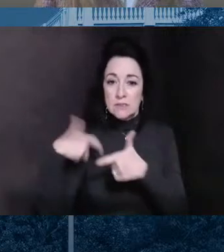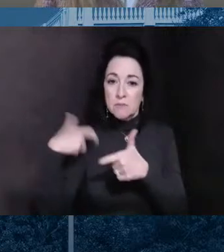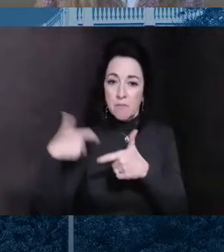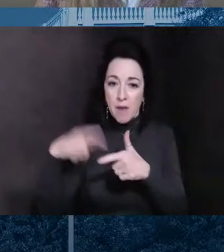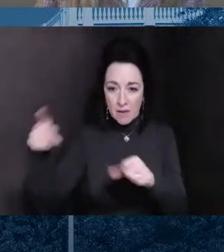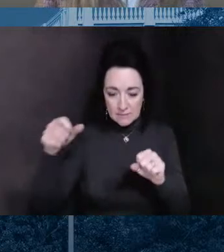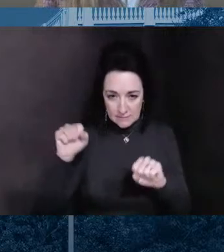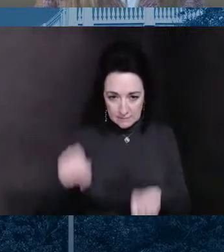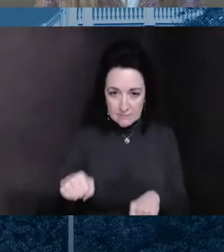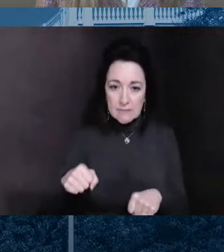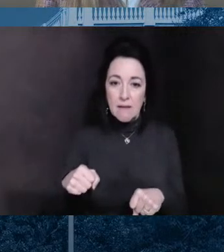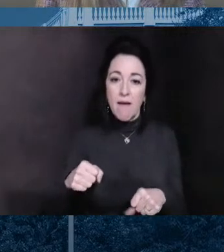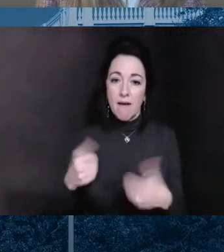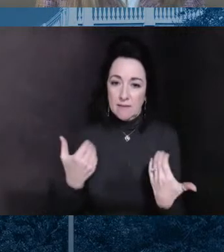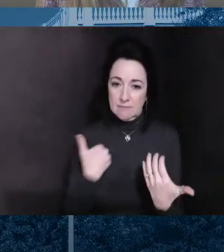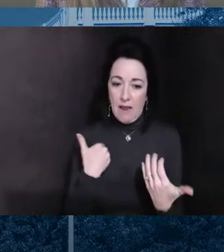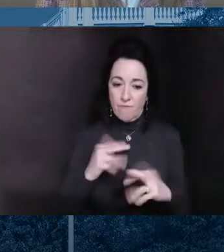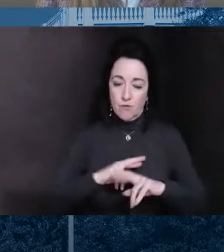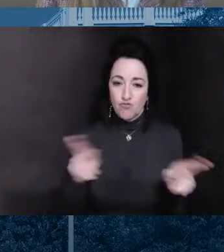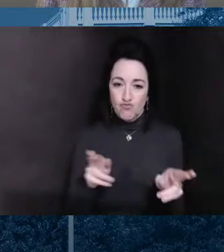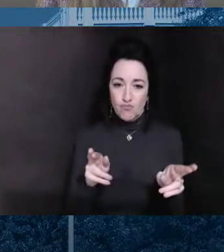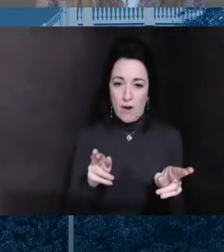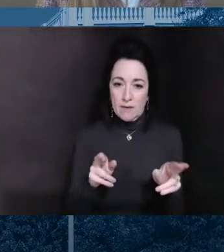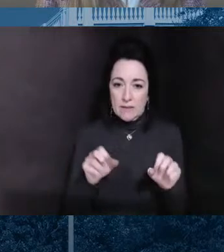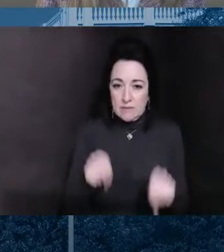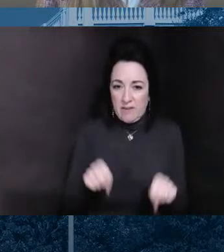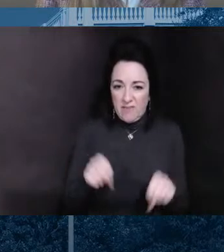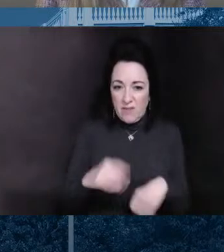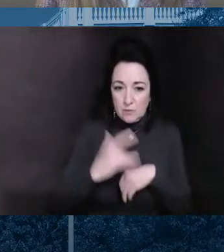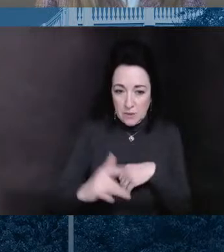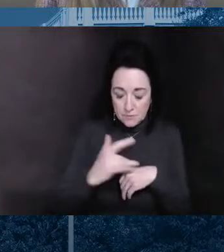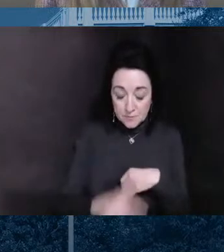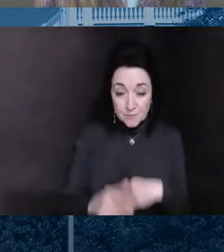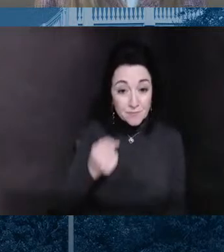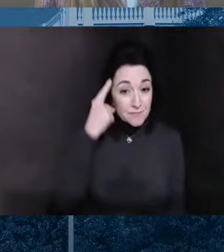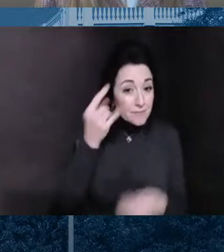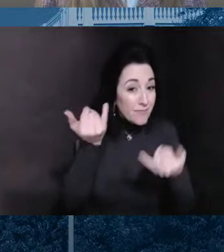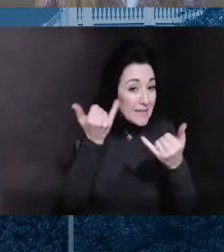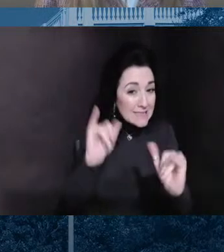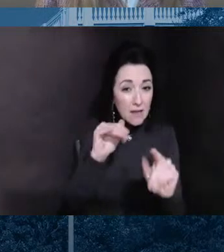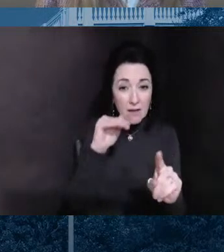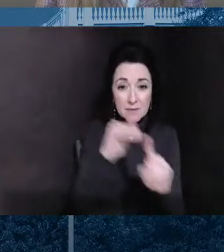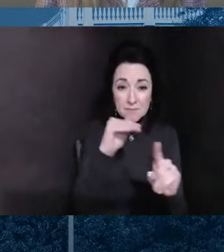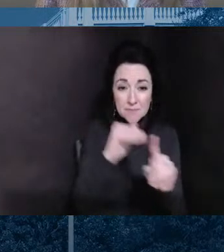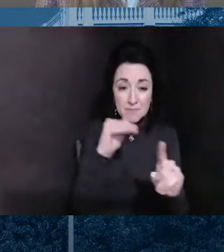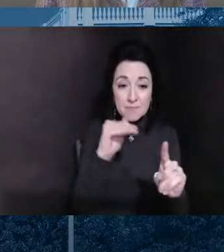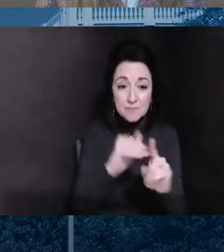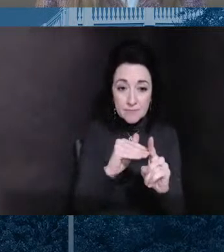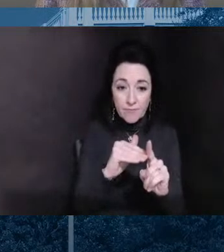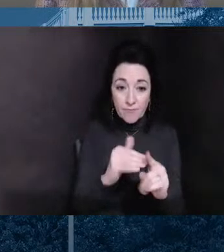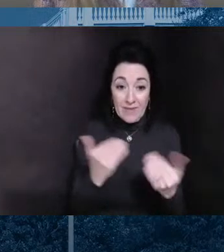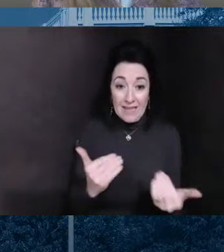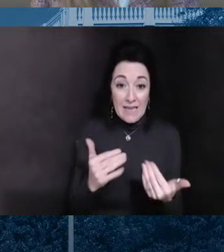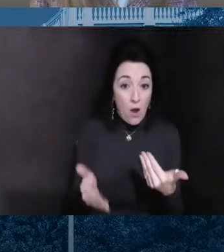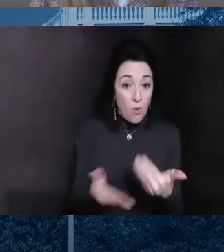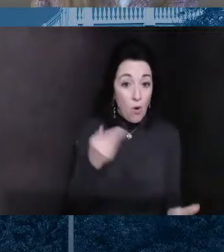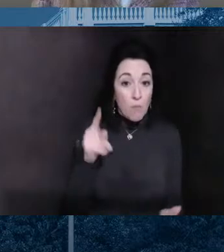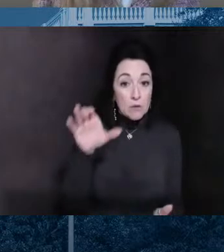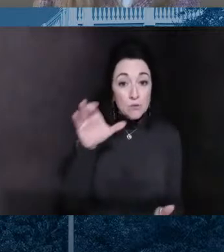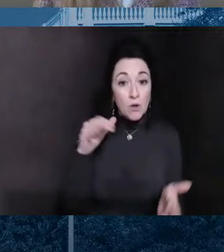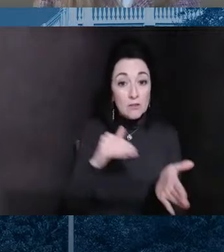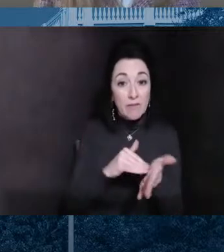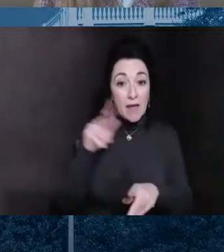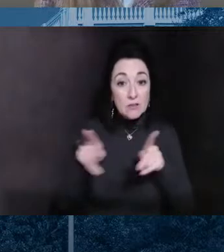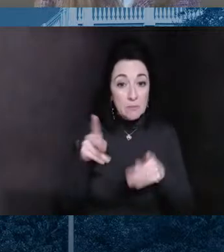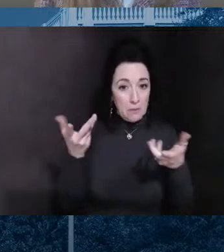sign up for our online app, our COVID Alert DE. We're almost 100,000 downloads. This is an effort